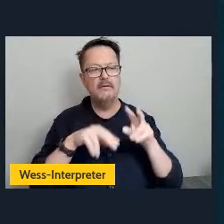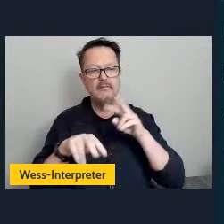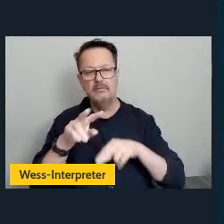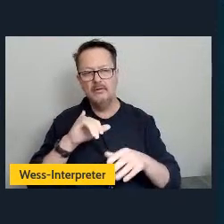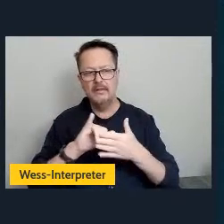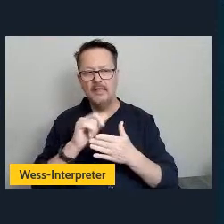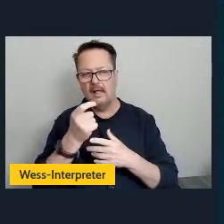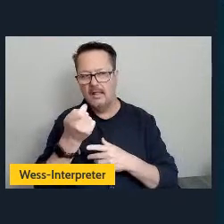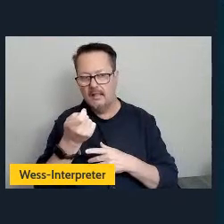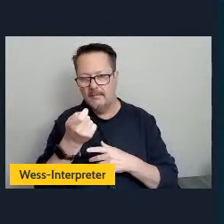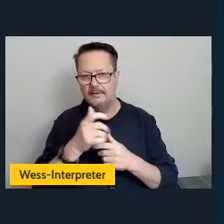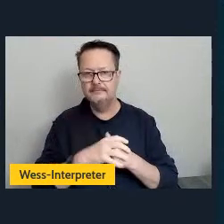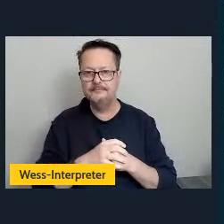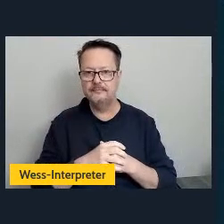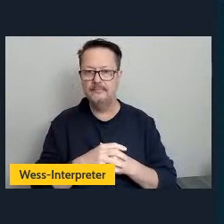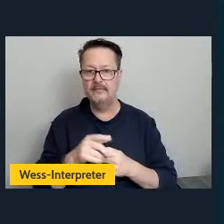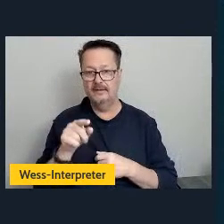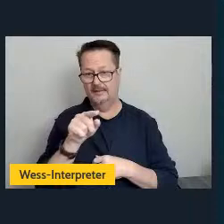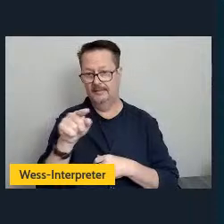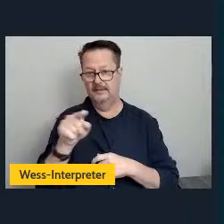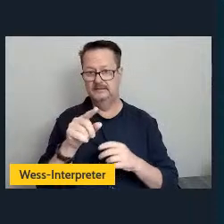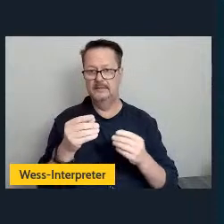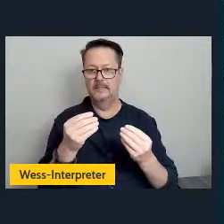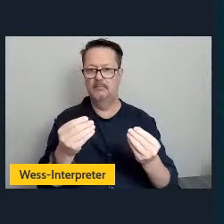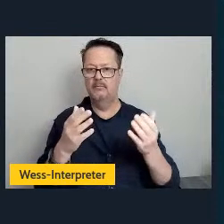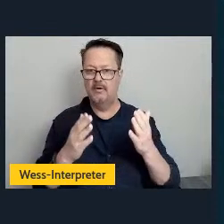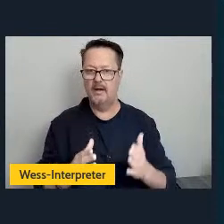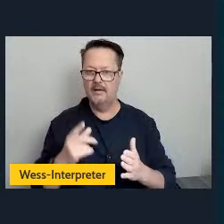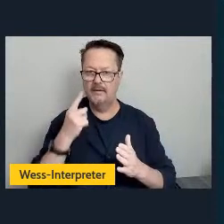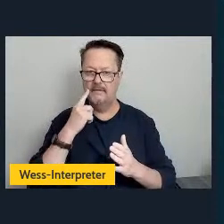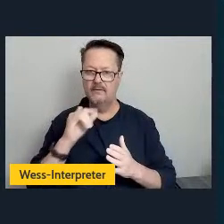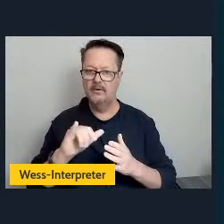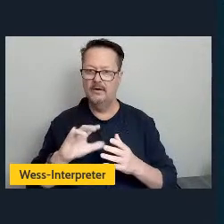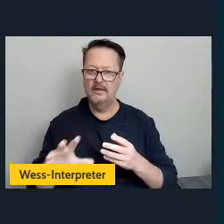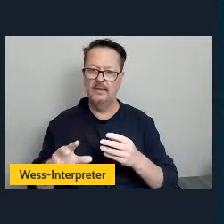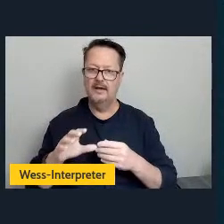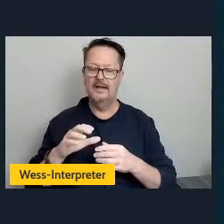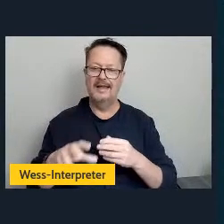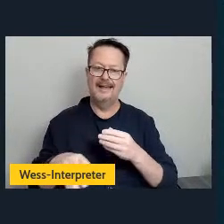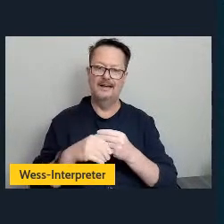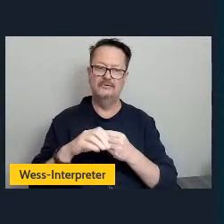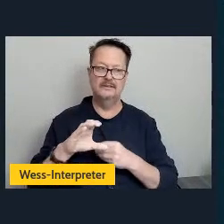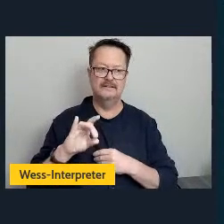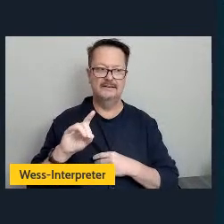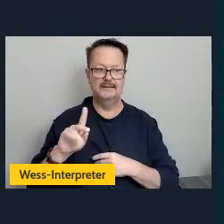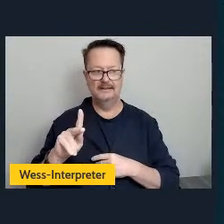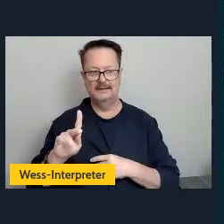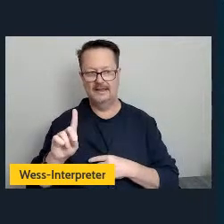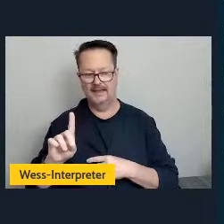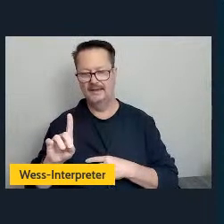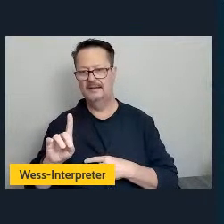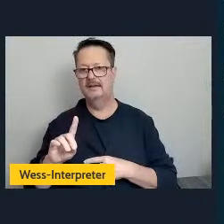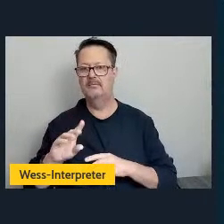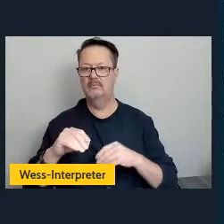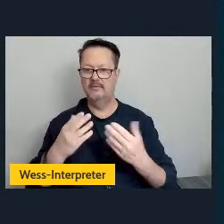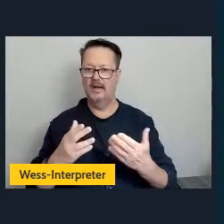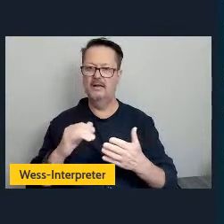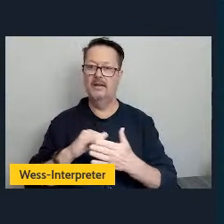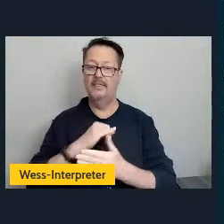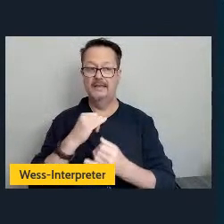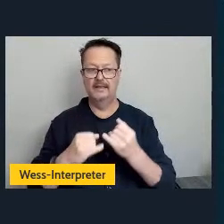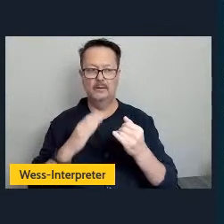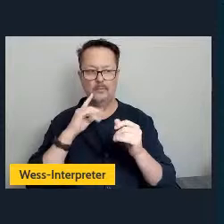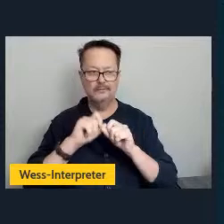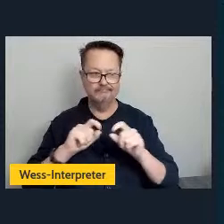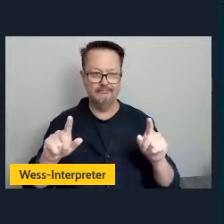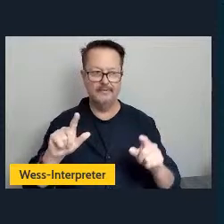bit. Here's the provider, so the actual CDK provider framework, which in the end deploys the Lambda,